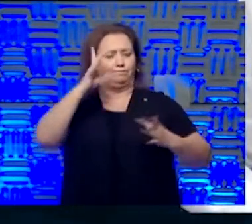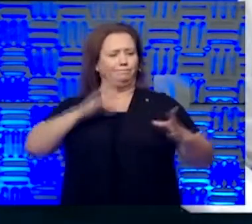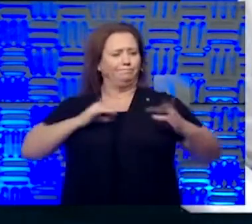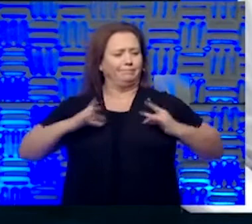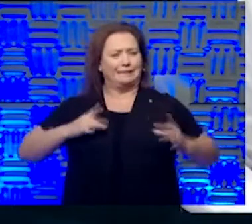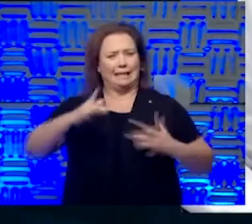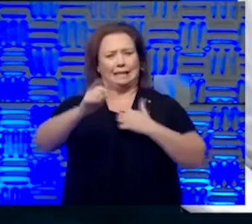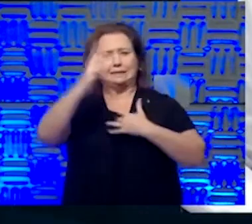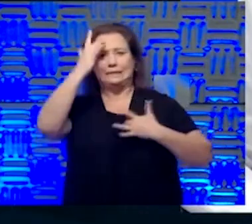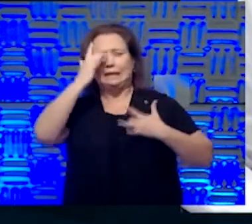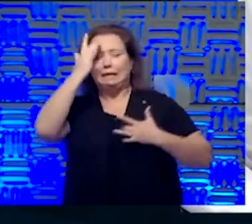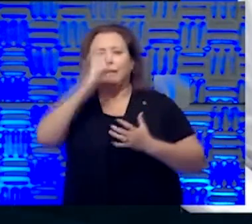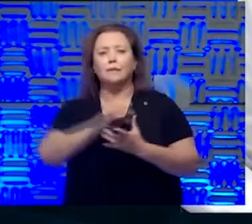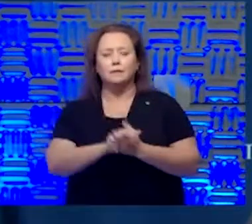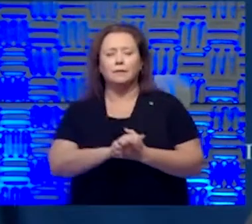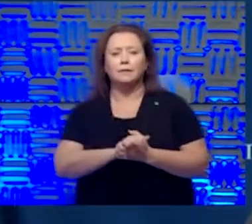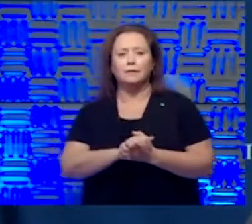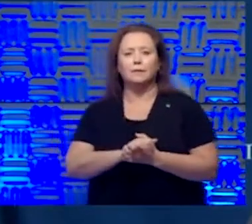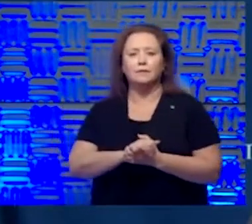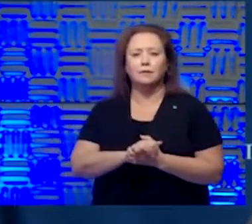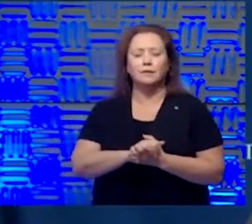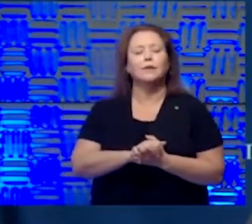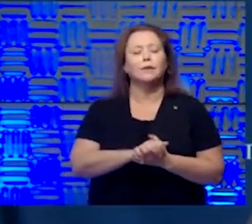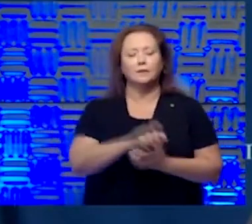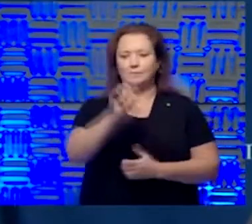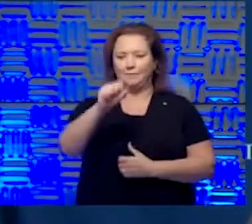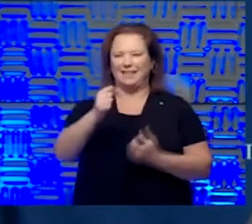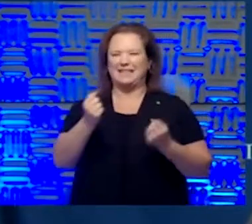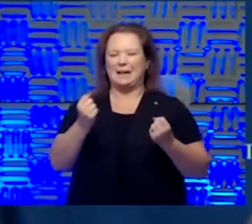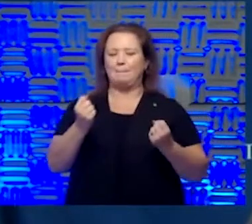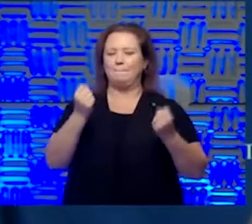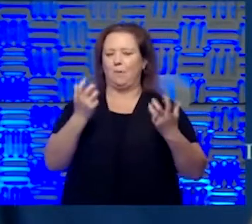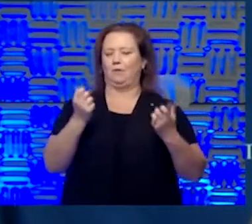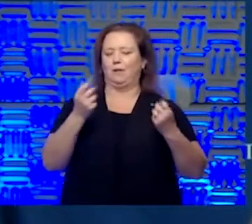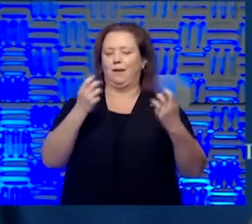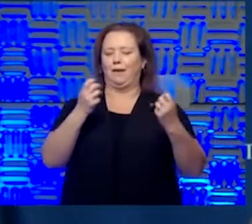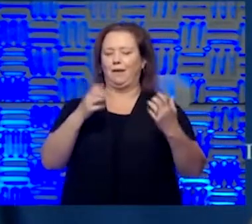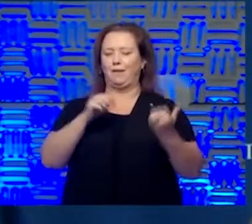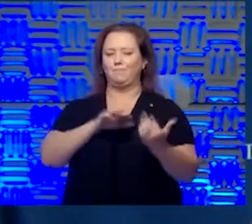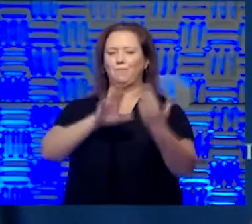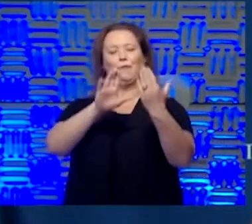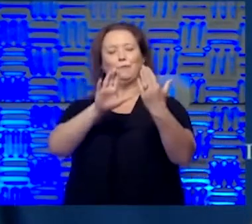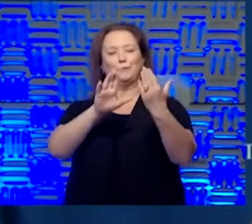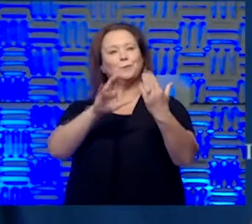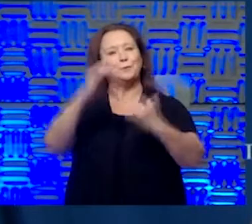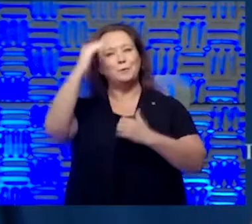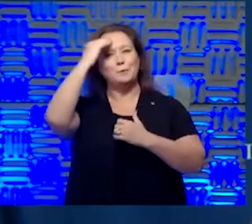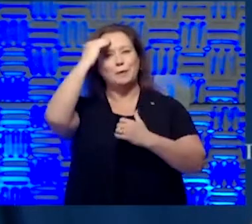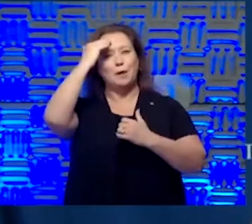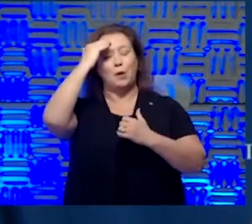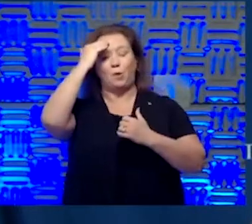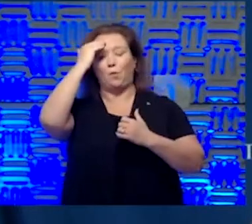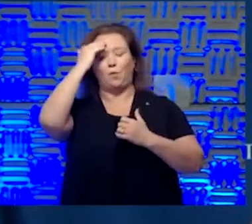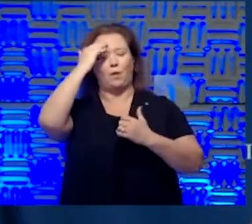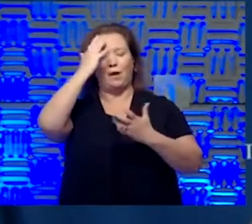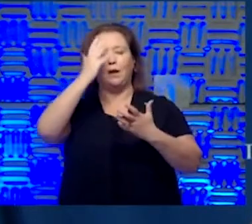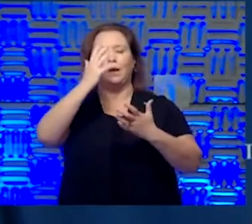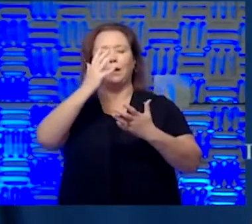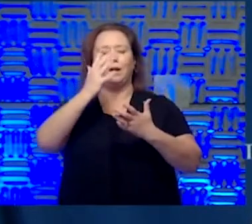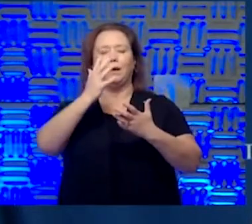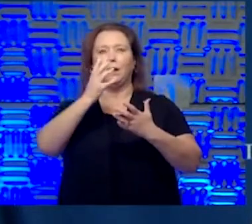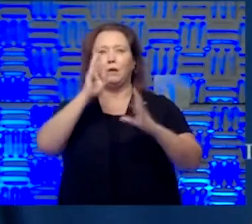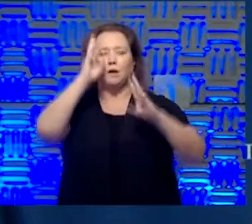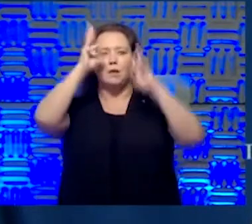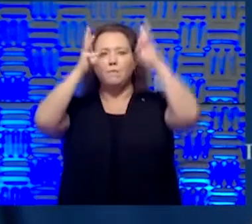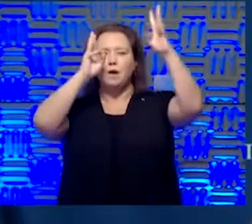So, again, that's part of that multifactorial approach. I think we know we've got to do innovative